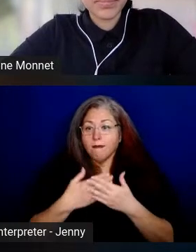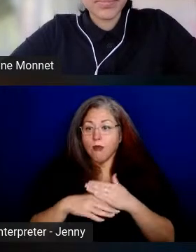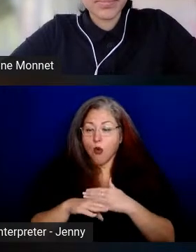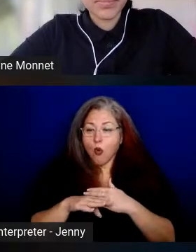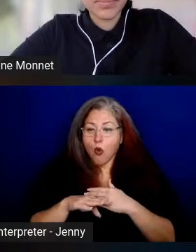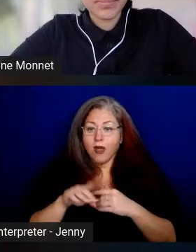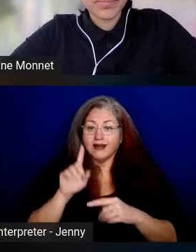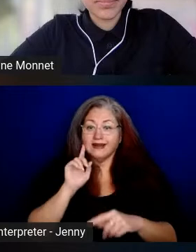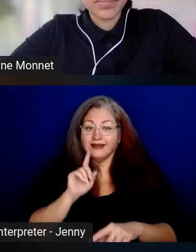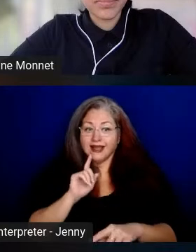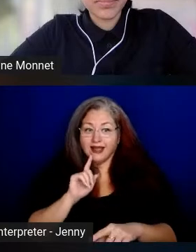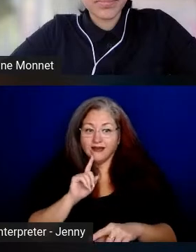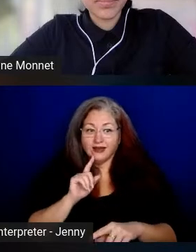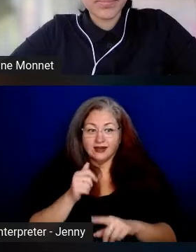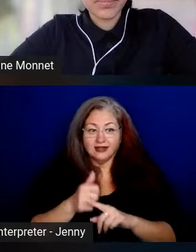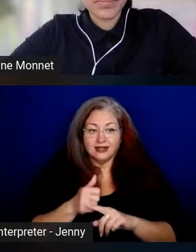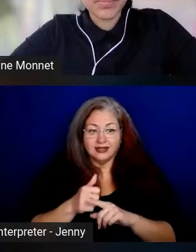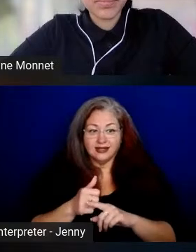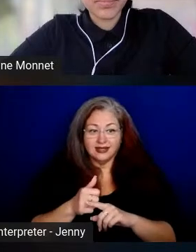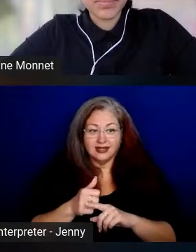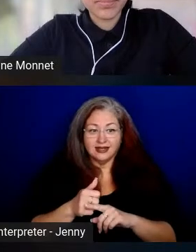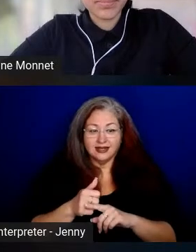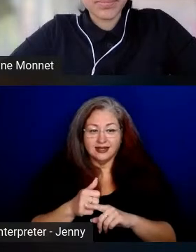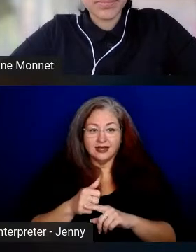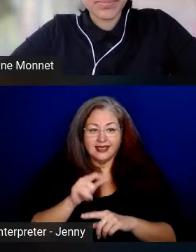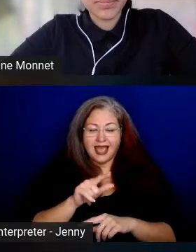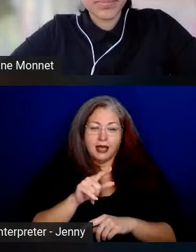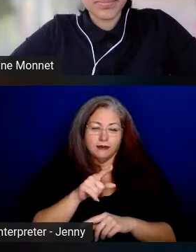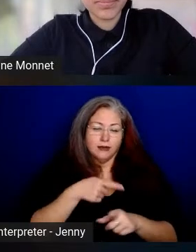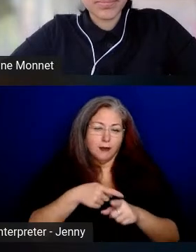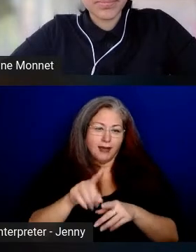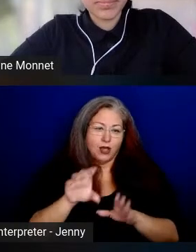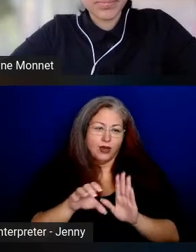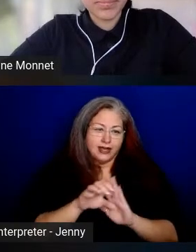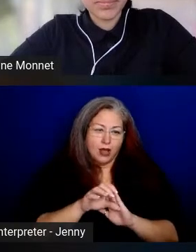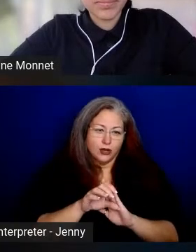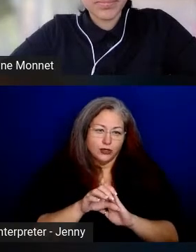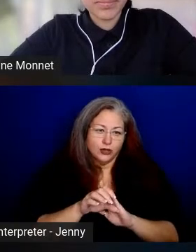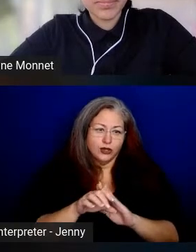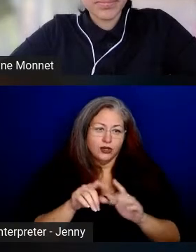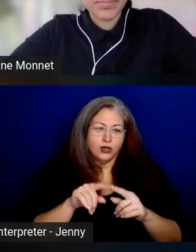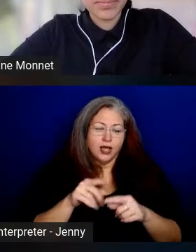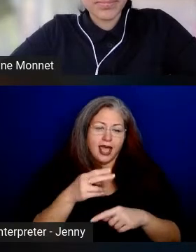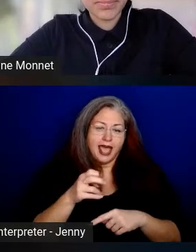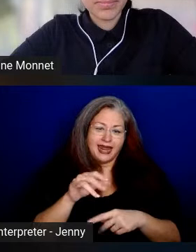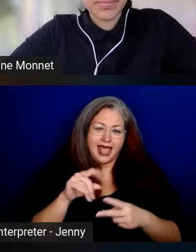deaf is Heli and the main character of the short film and her